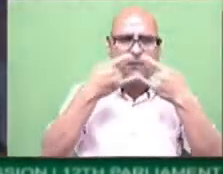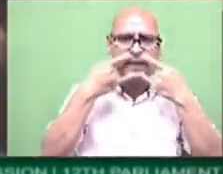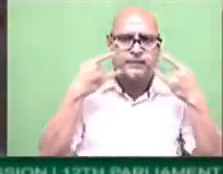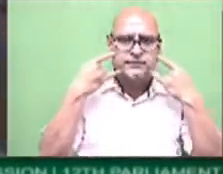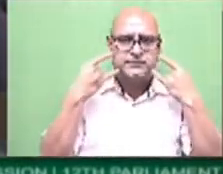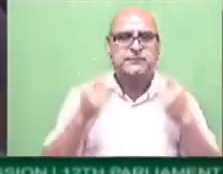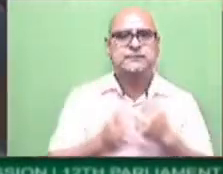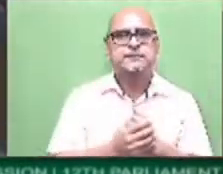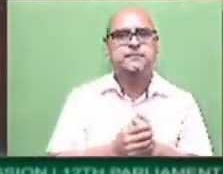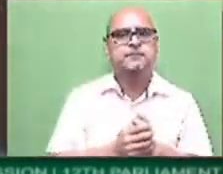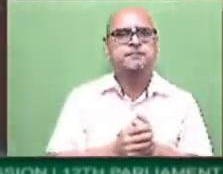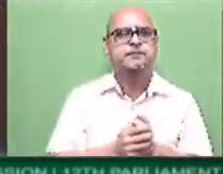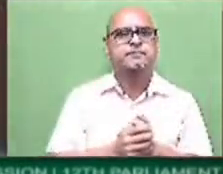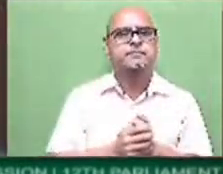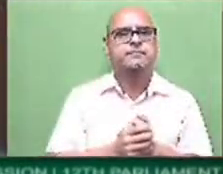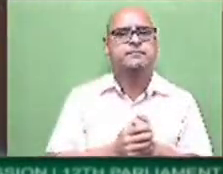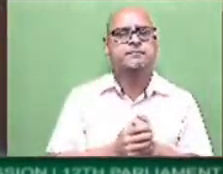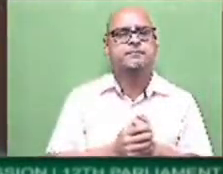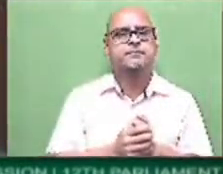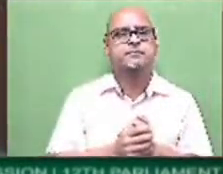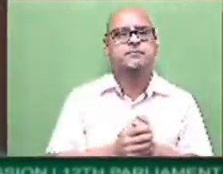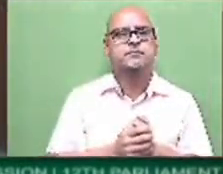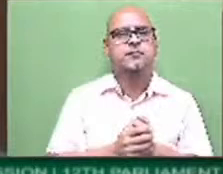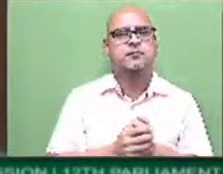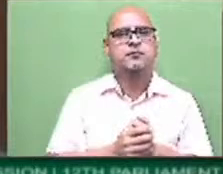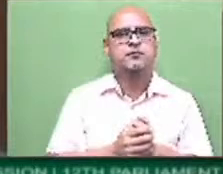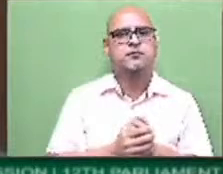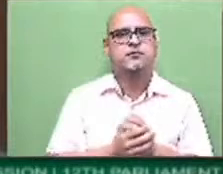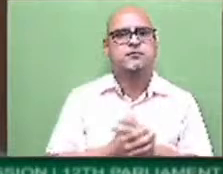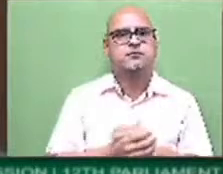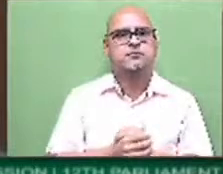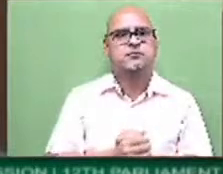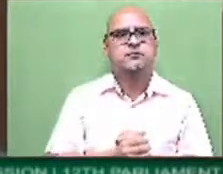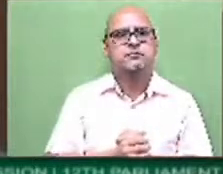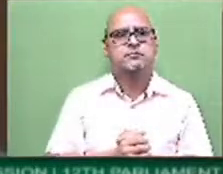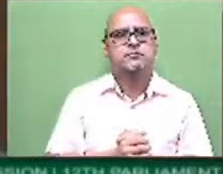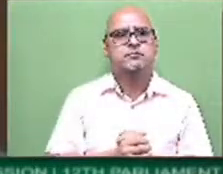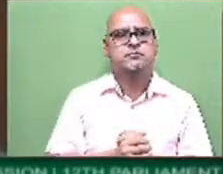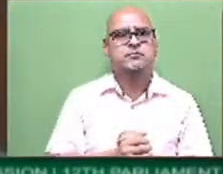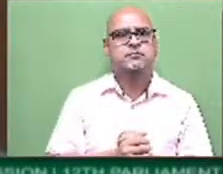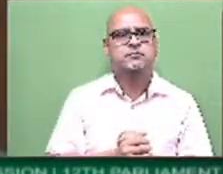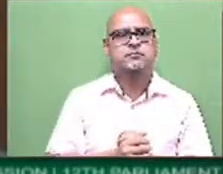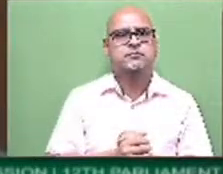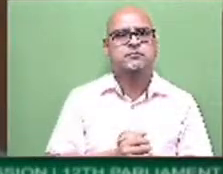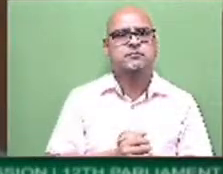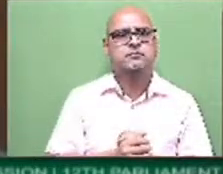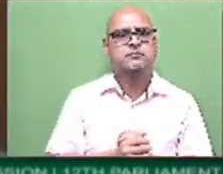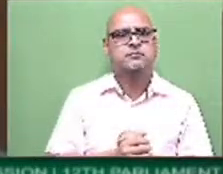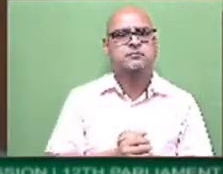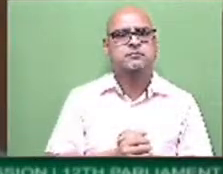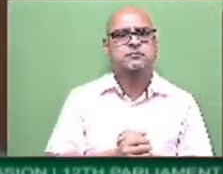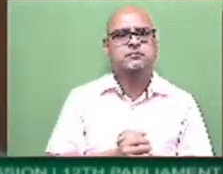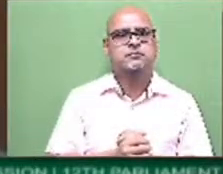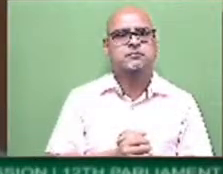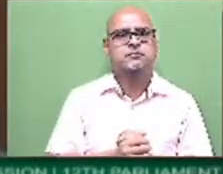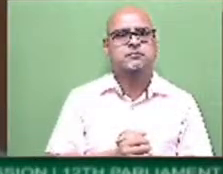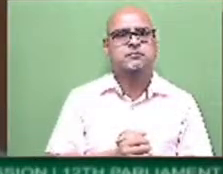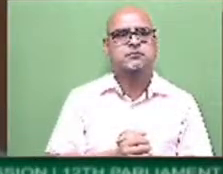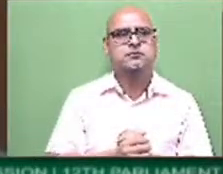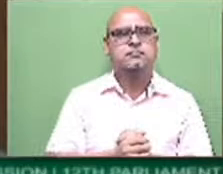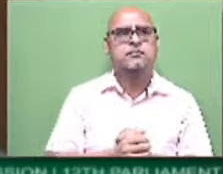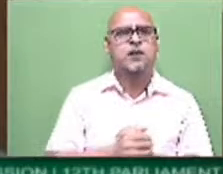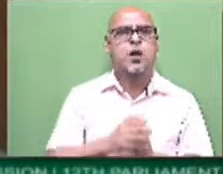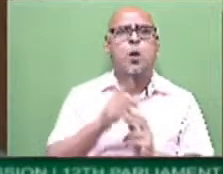Madam Speaker, now the whole issue of face masks, one of the issues of face masks, and I